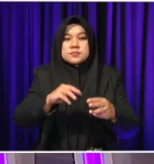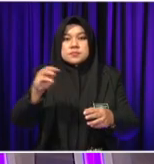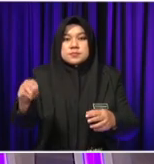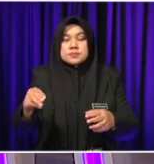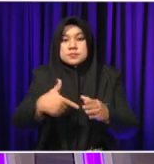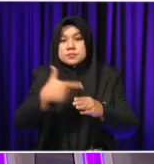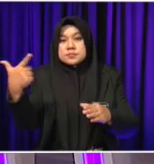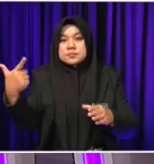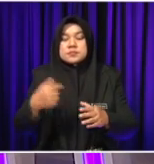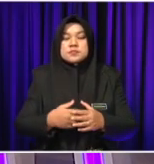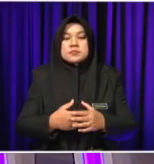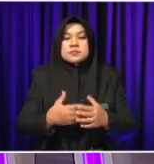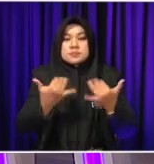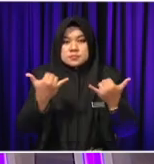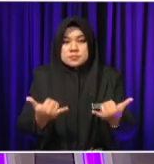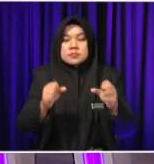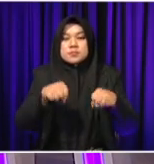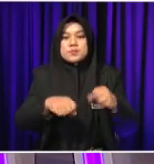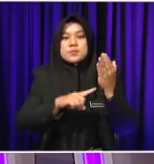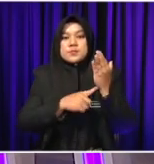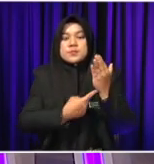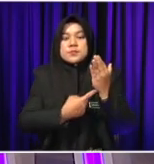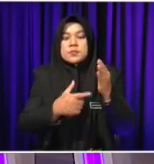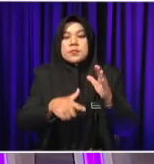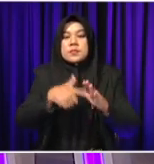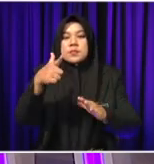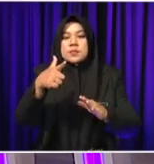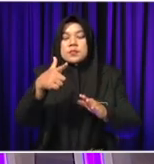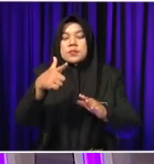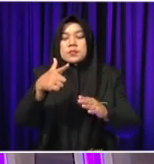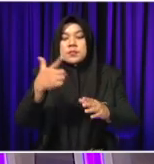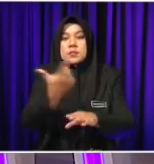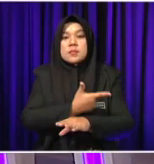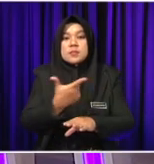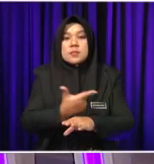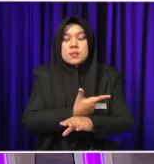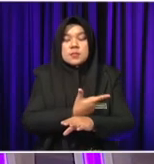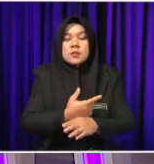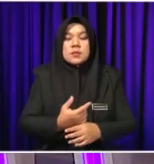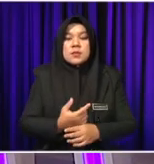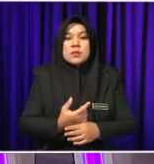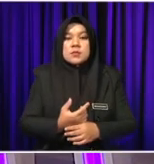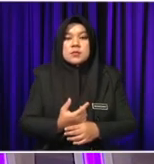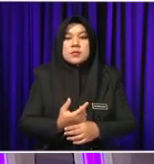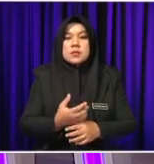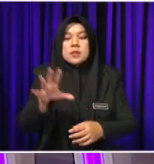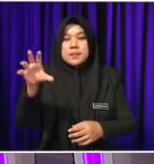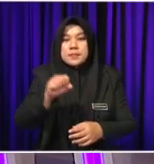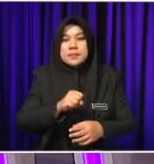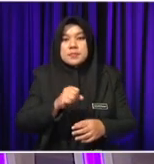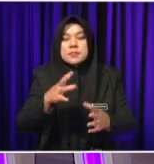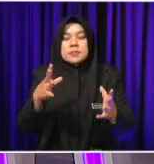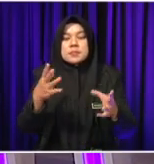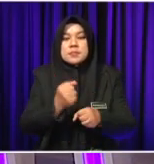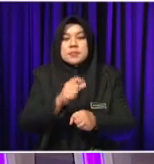there should now begin to listen to more song lyrics because that definitely is taken from your literature